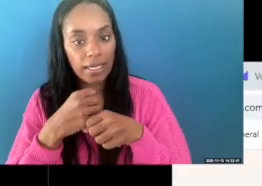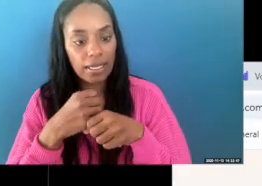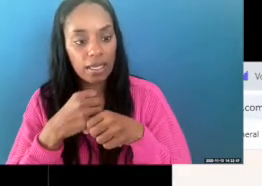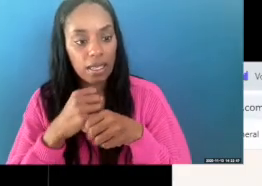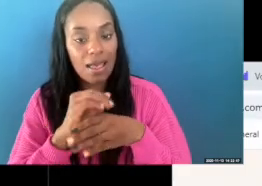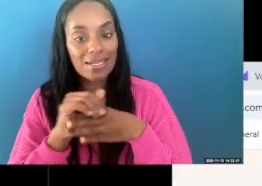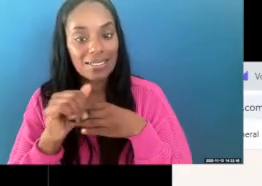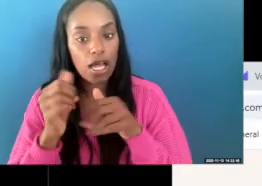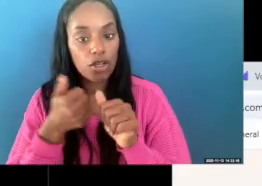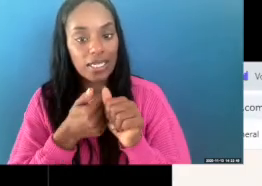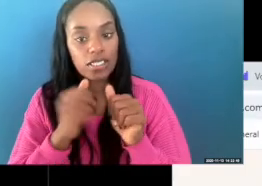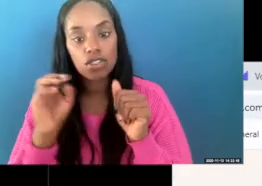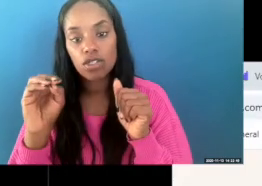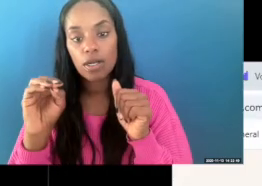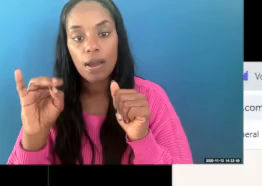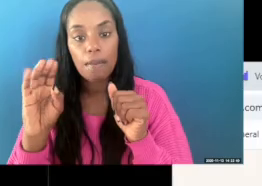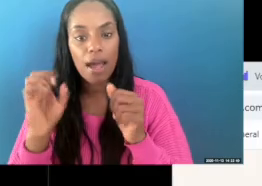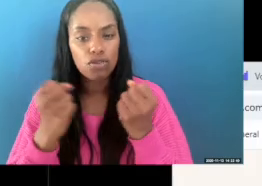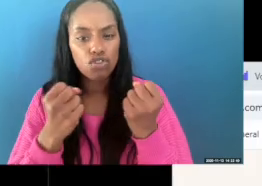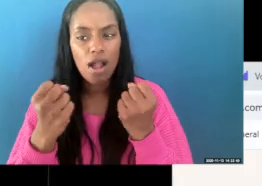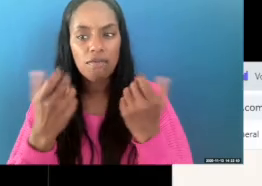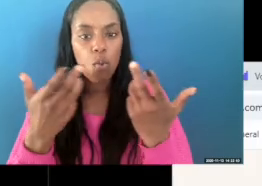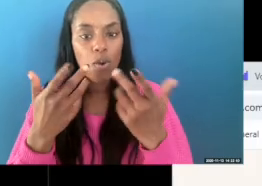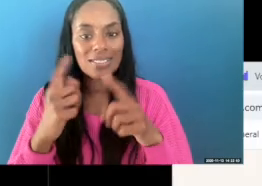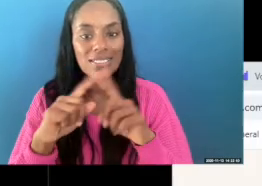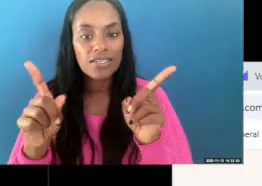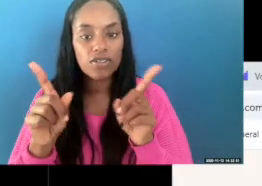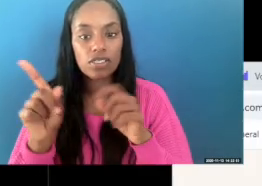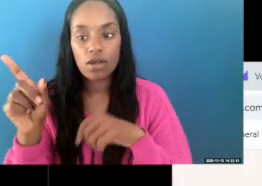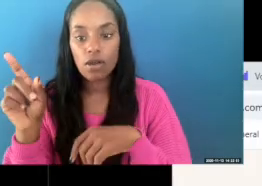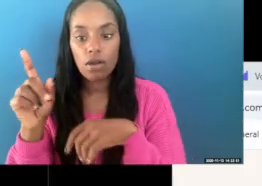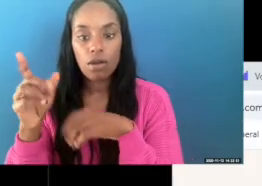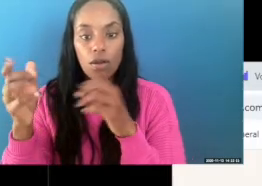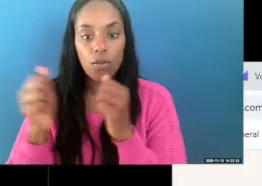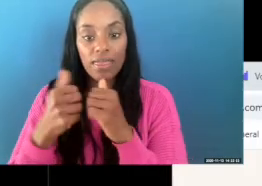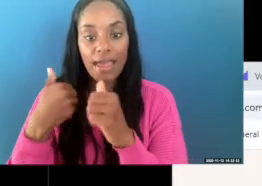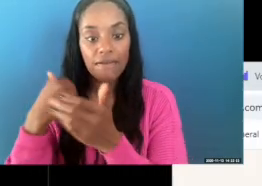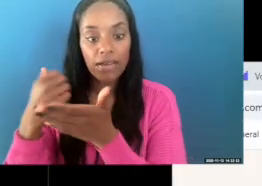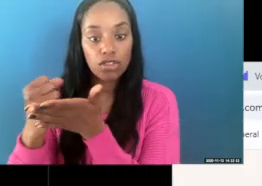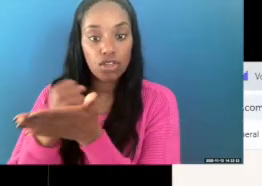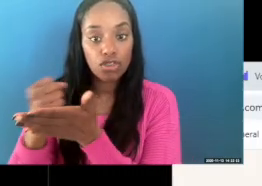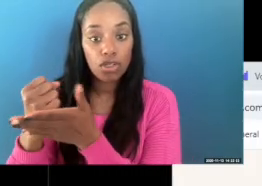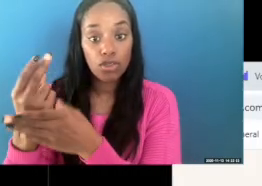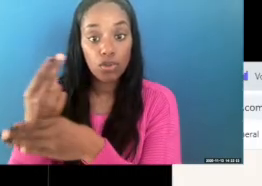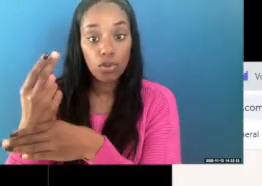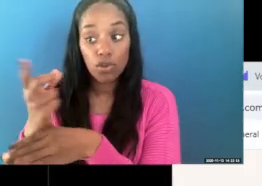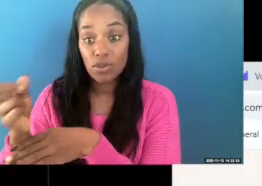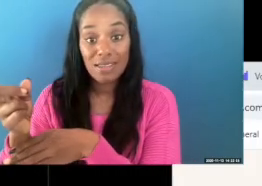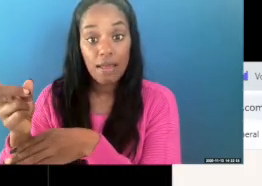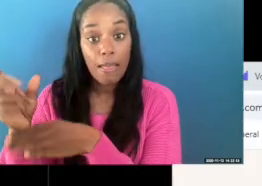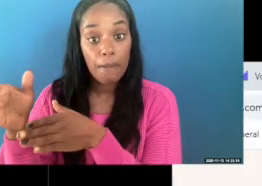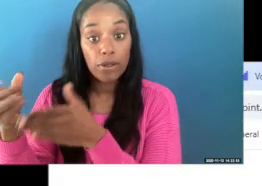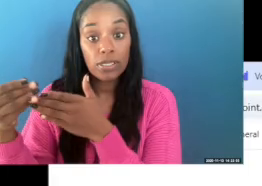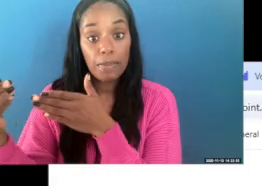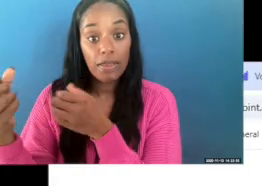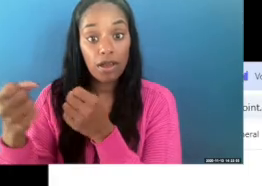where charging is provided? It's like the charges. We just talked about charging